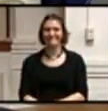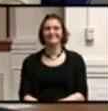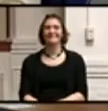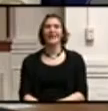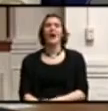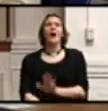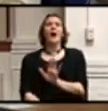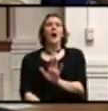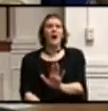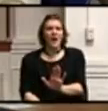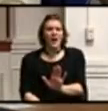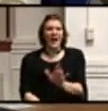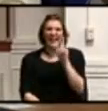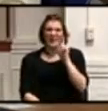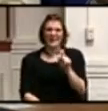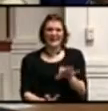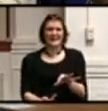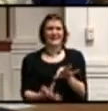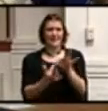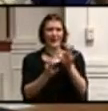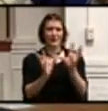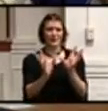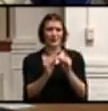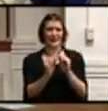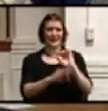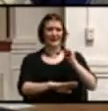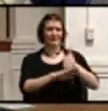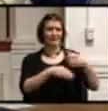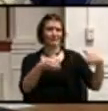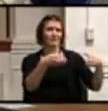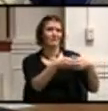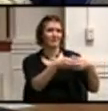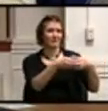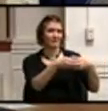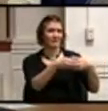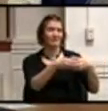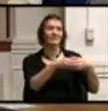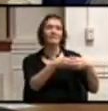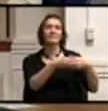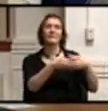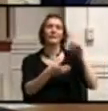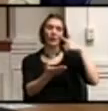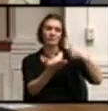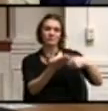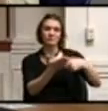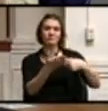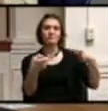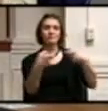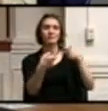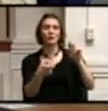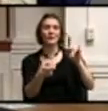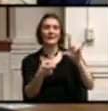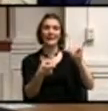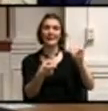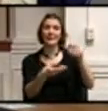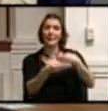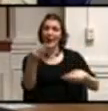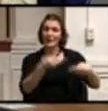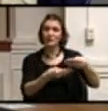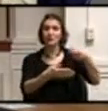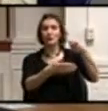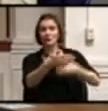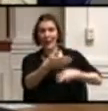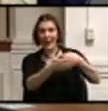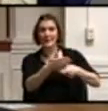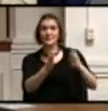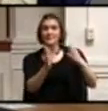I think we're going to have to schedule a special meeting to discuss the utility budget, utility rates, and the utility